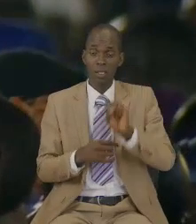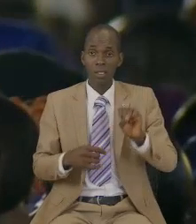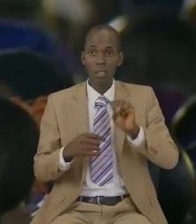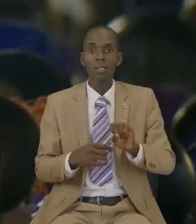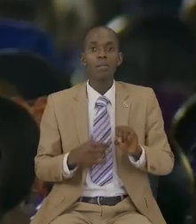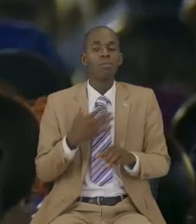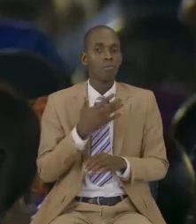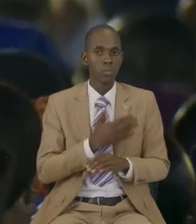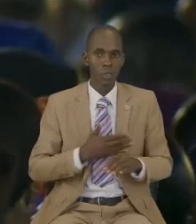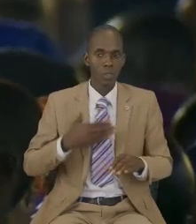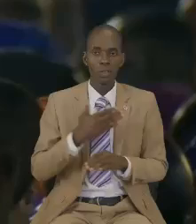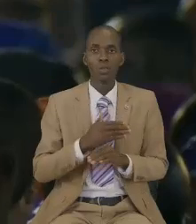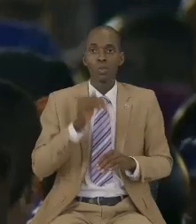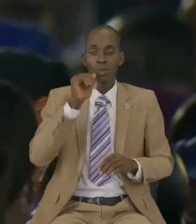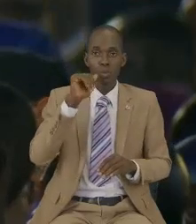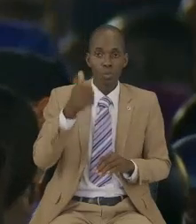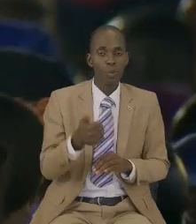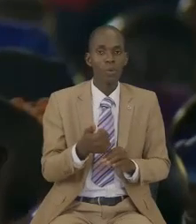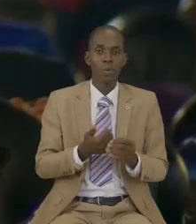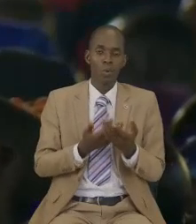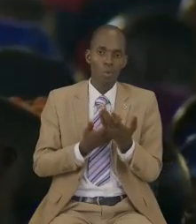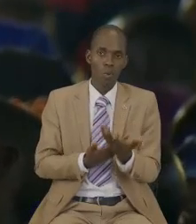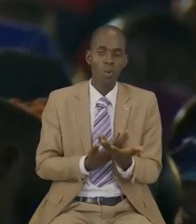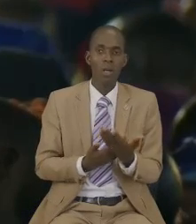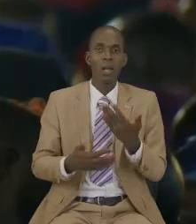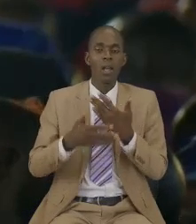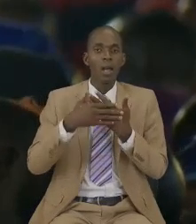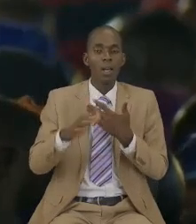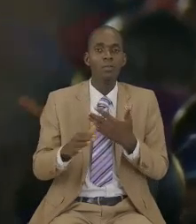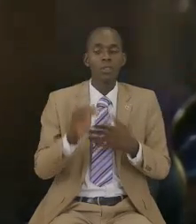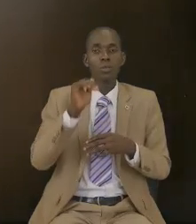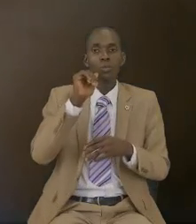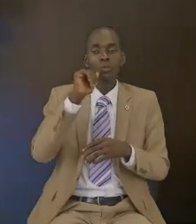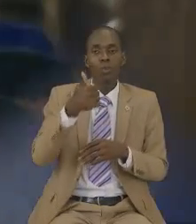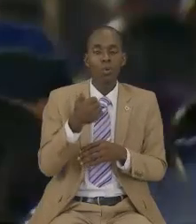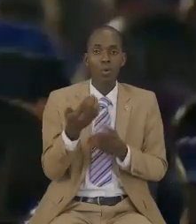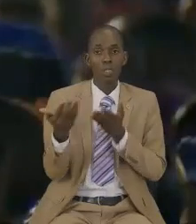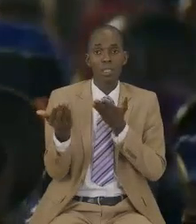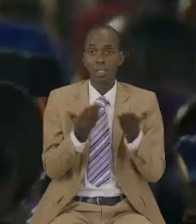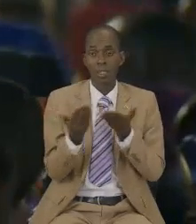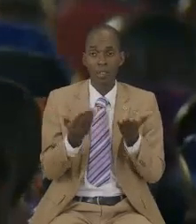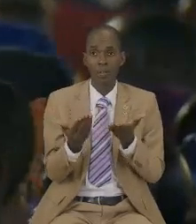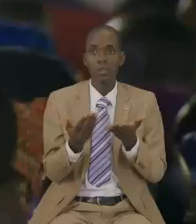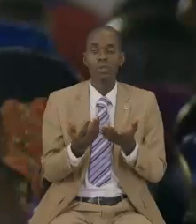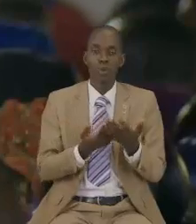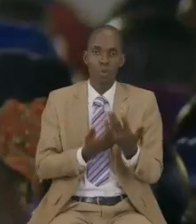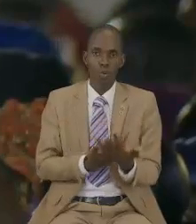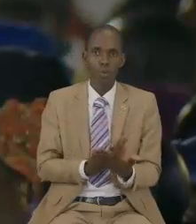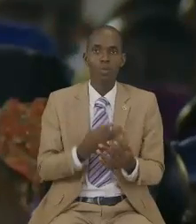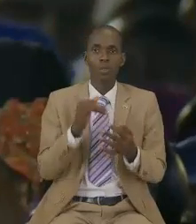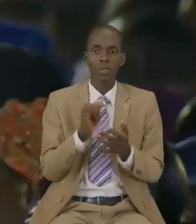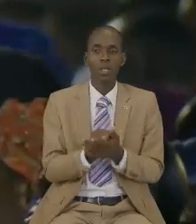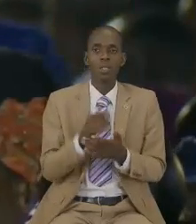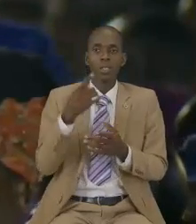do well tomorrow to wait at the end of the service so we can convey the pastor's